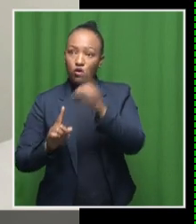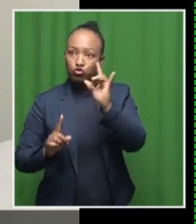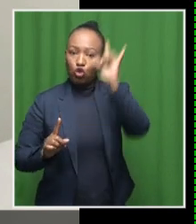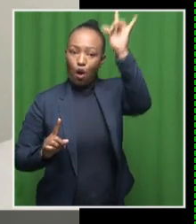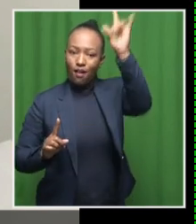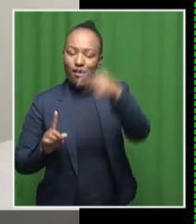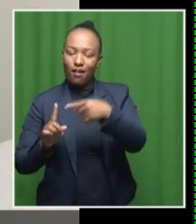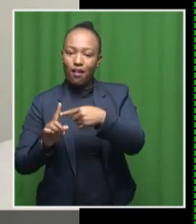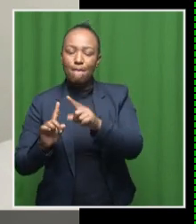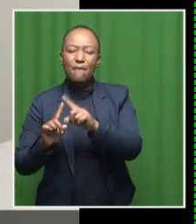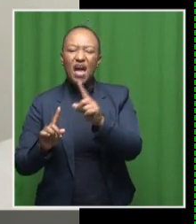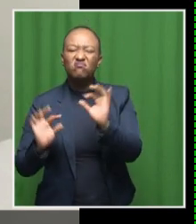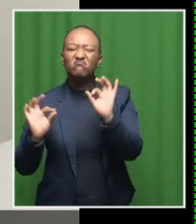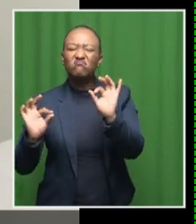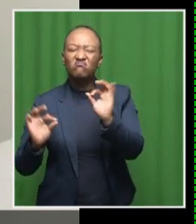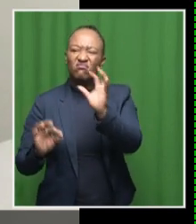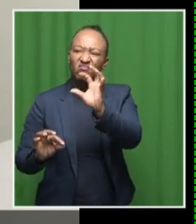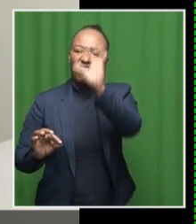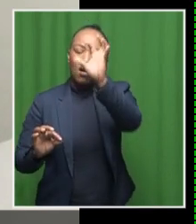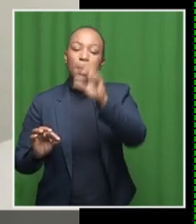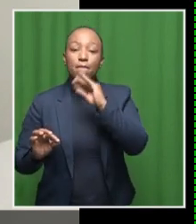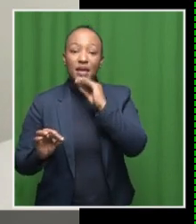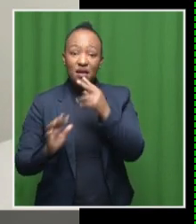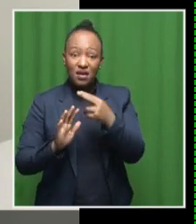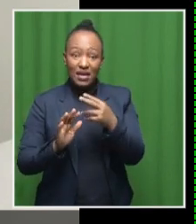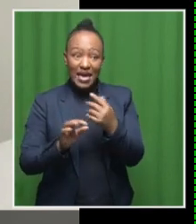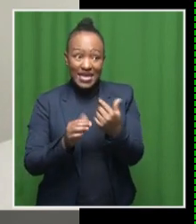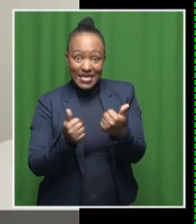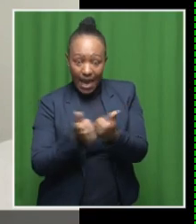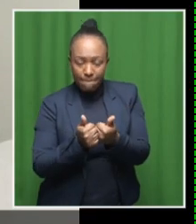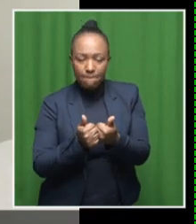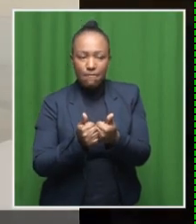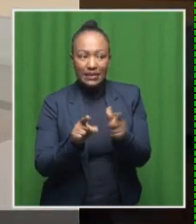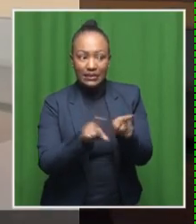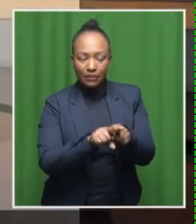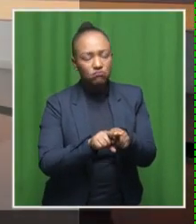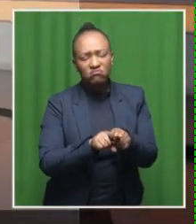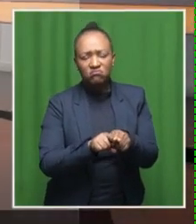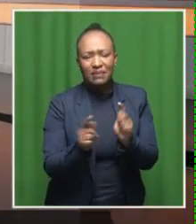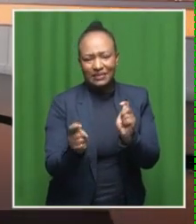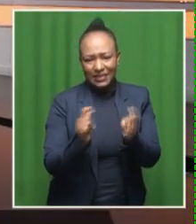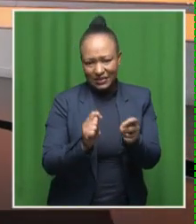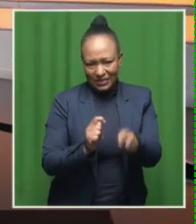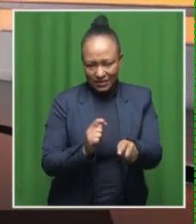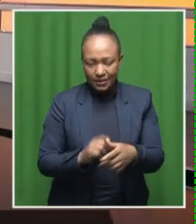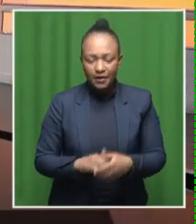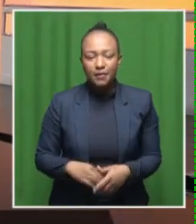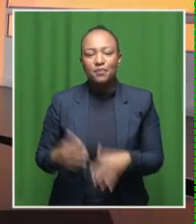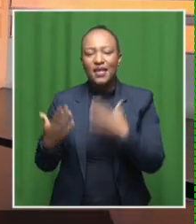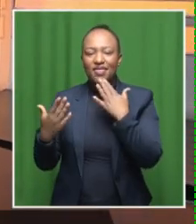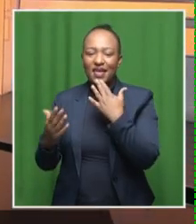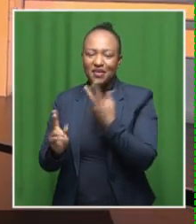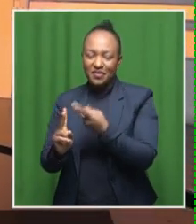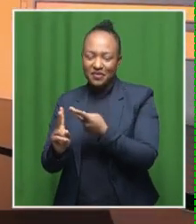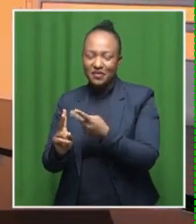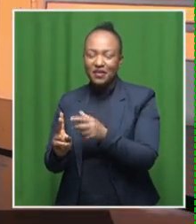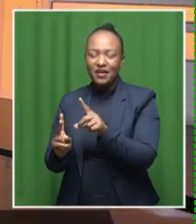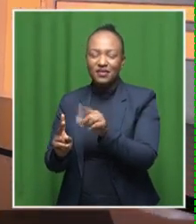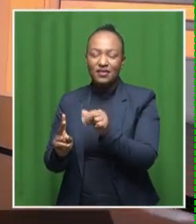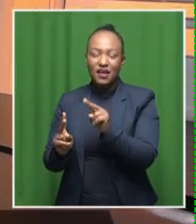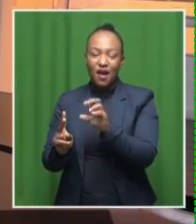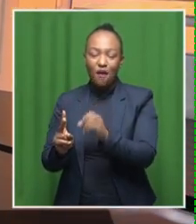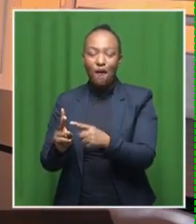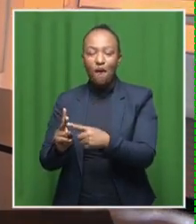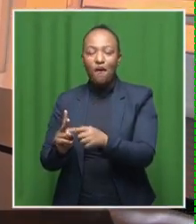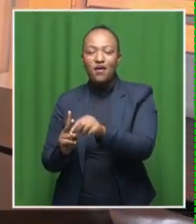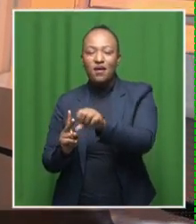So already the game plan there has to change. All right, Sandy, thank you so much for your time this morning. Thank you as well to Dineo joining us, talking all